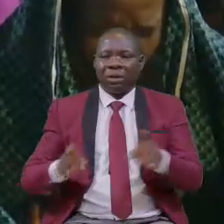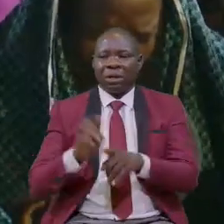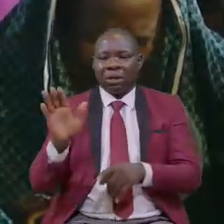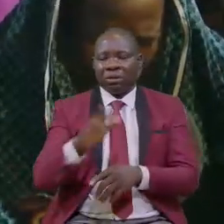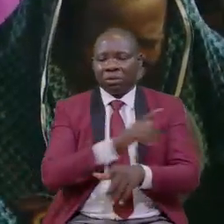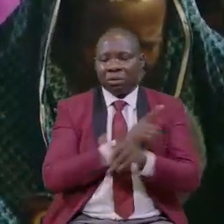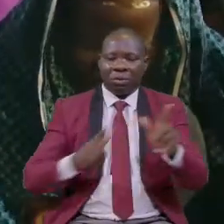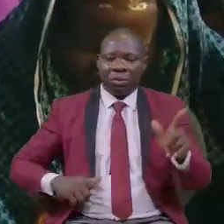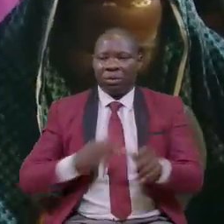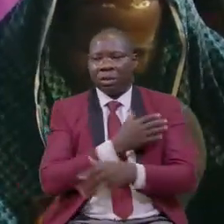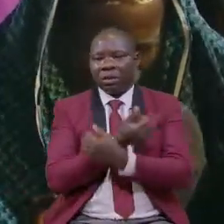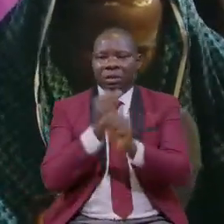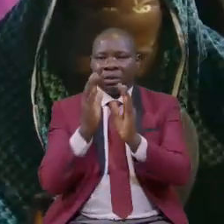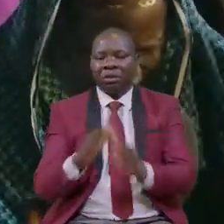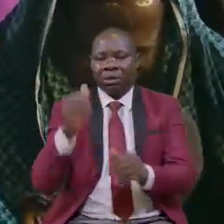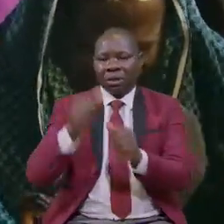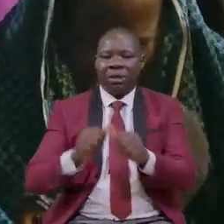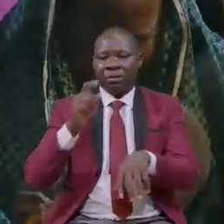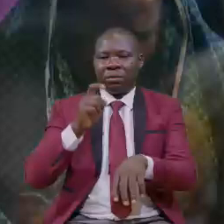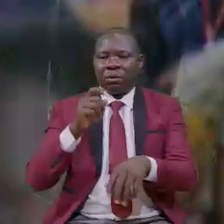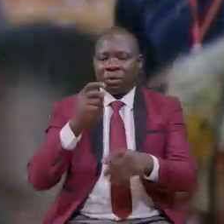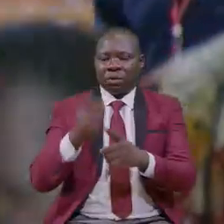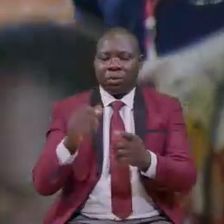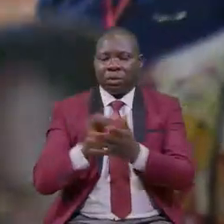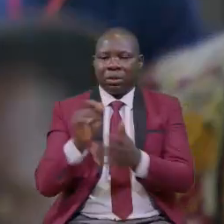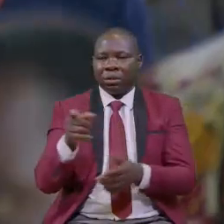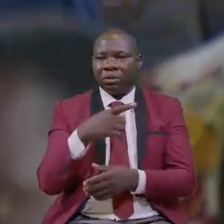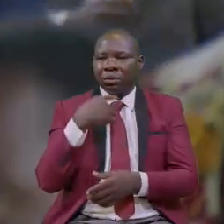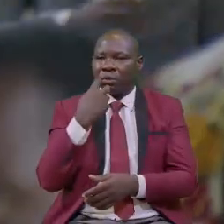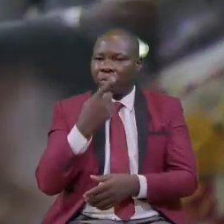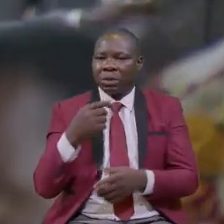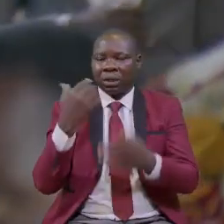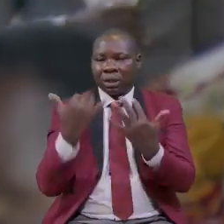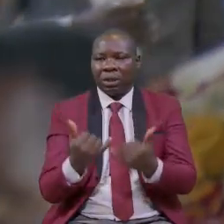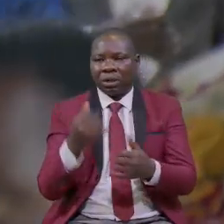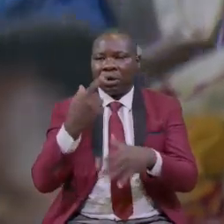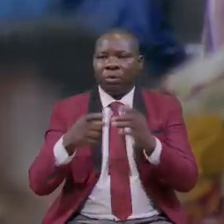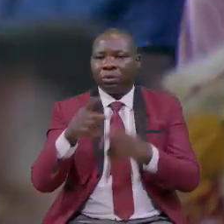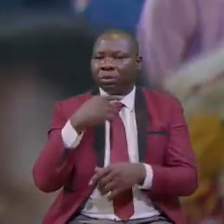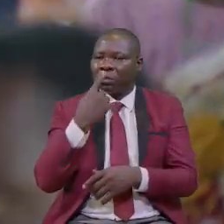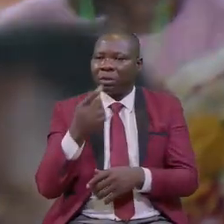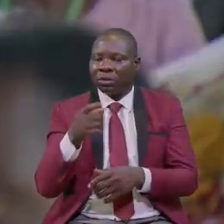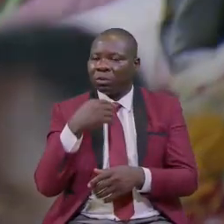Every word you speak now, what you say, you will say it truthfully.